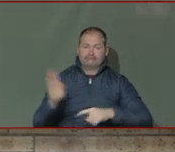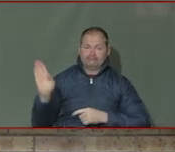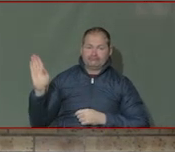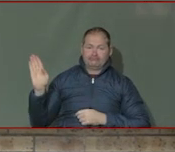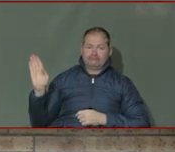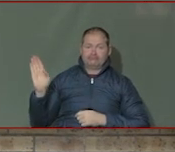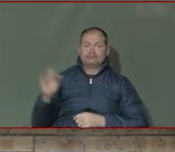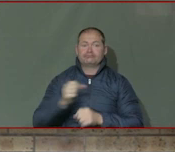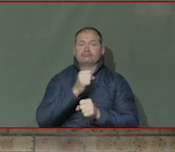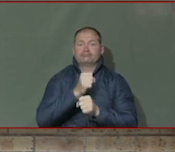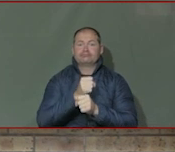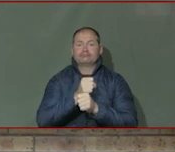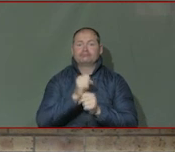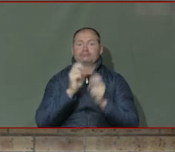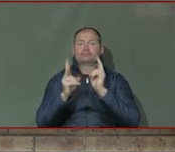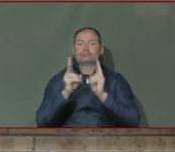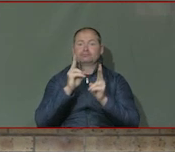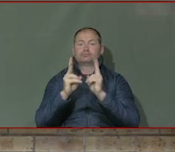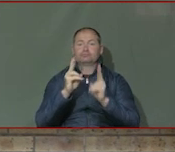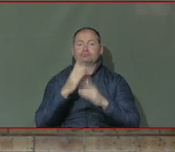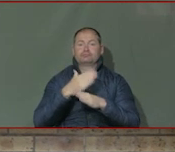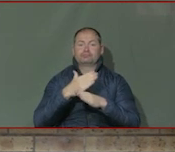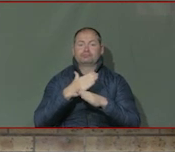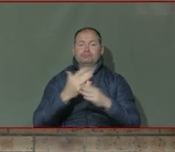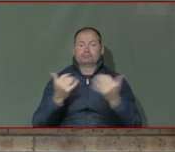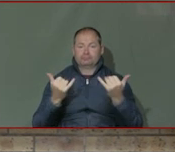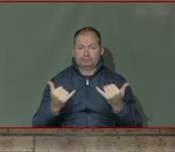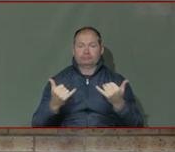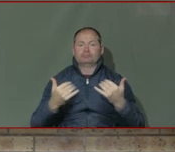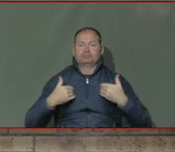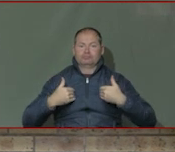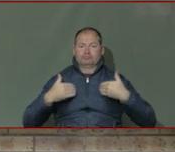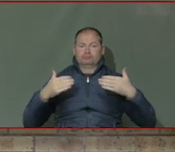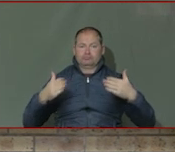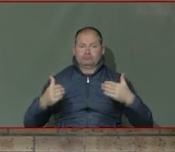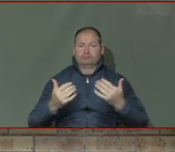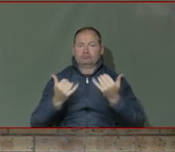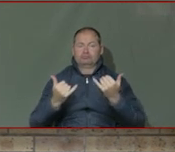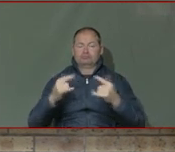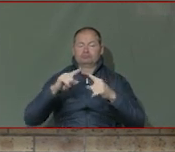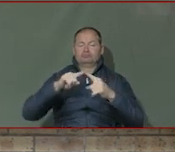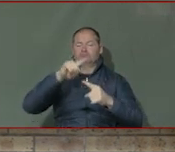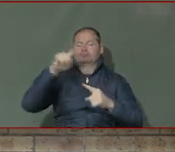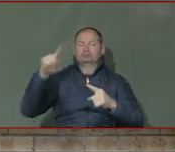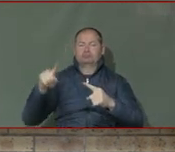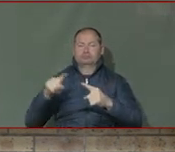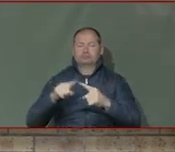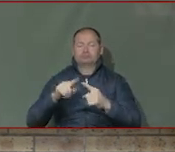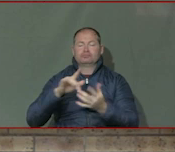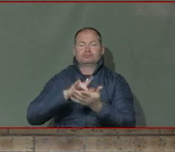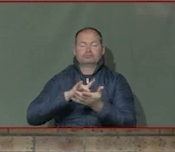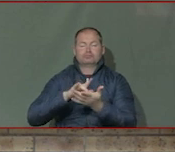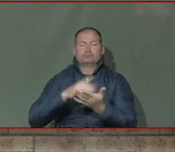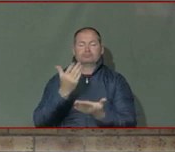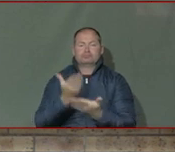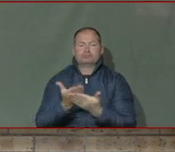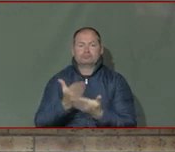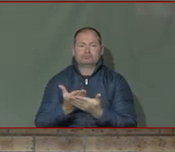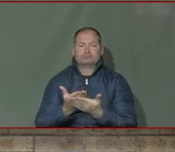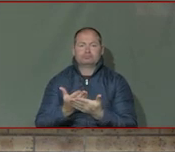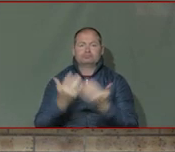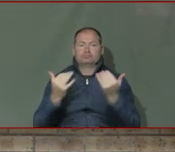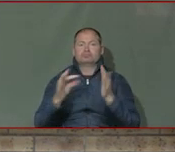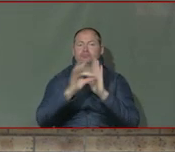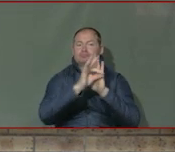grade 12 work. You need to know that the circle could be at the origin. And the formula for that is x squared plus y